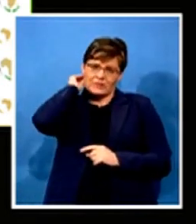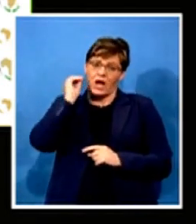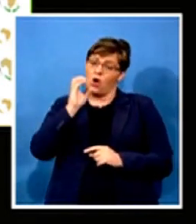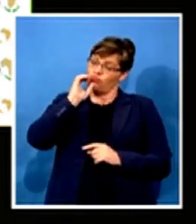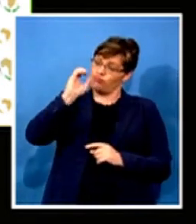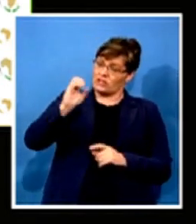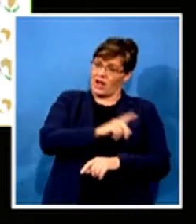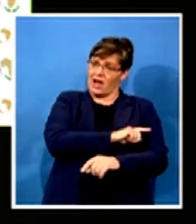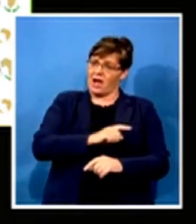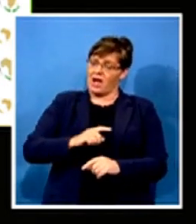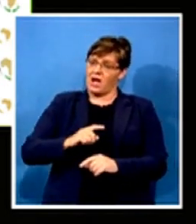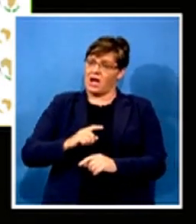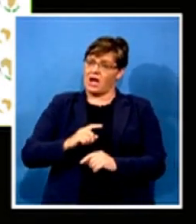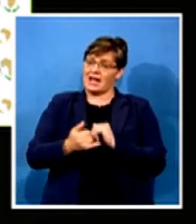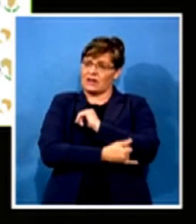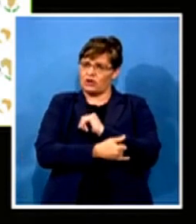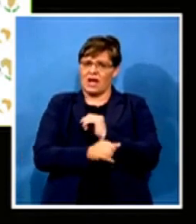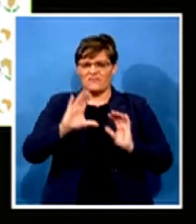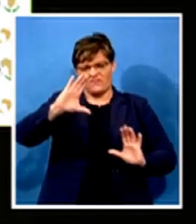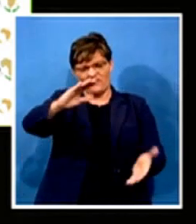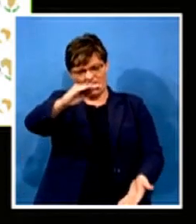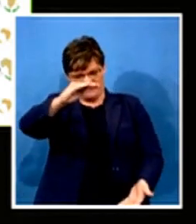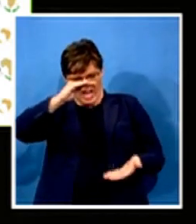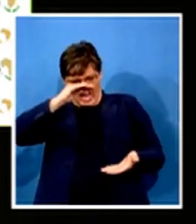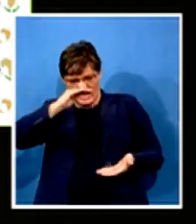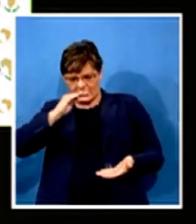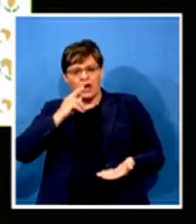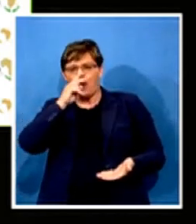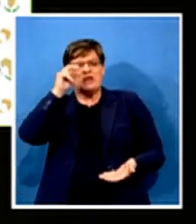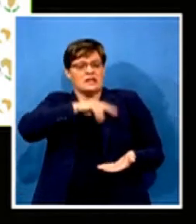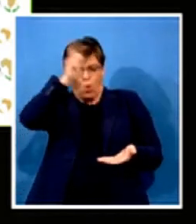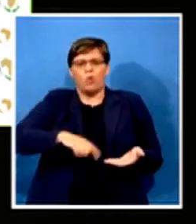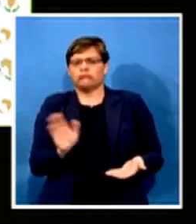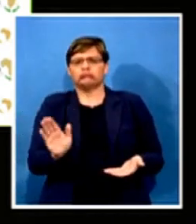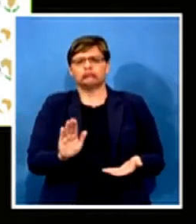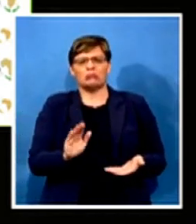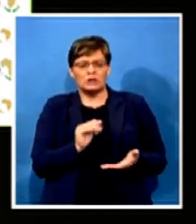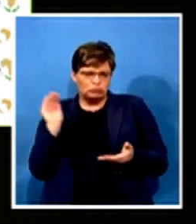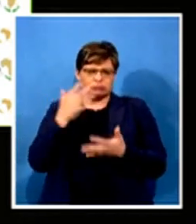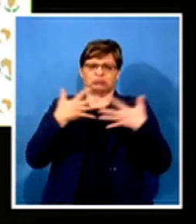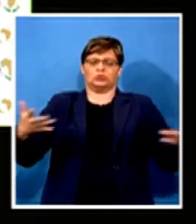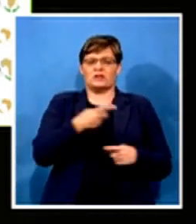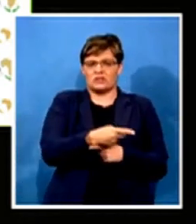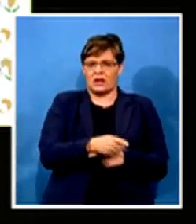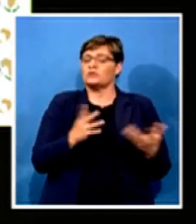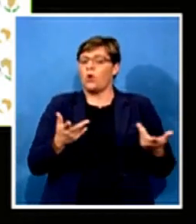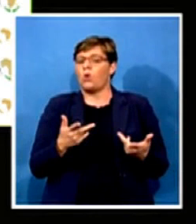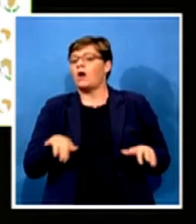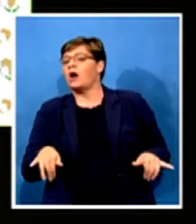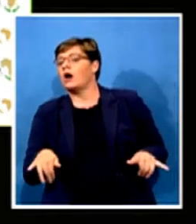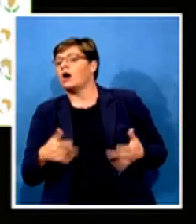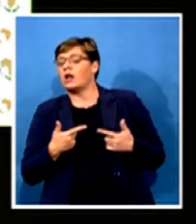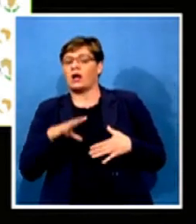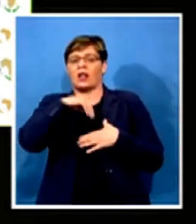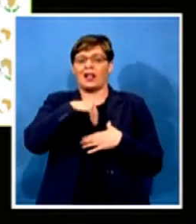of what they need. And I think now is a question, as I said earlier, is that we don't have to get into a moral dilemma and